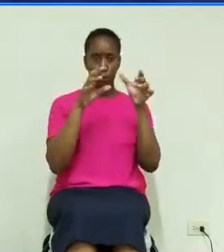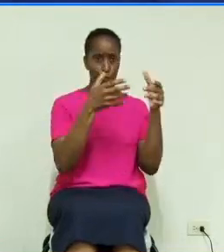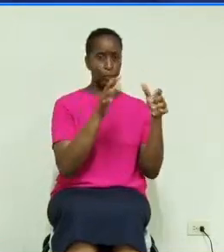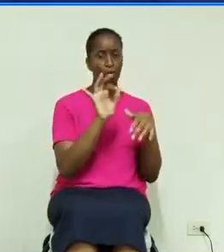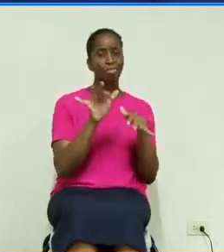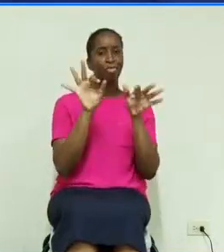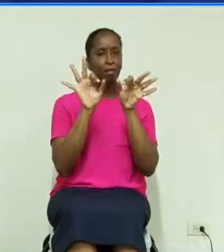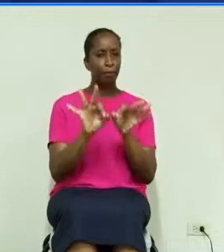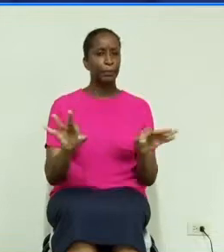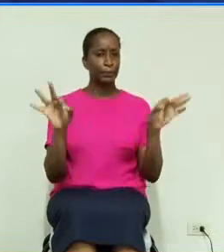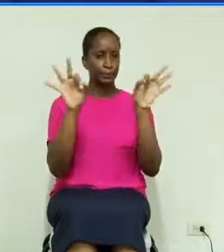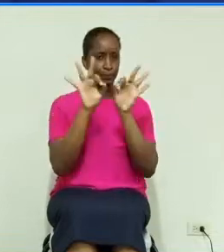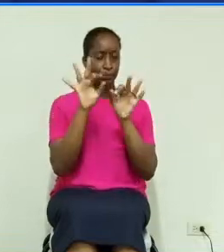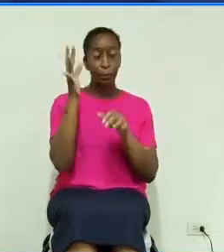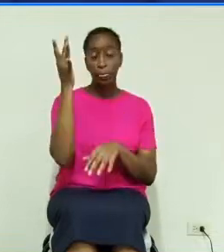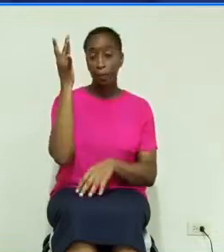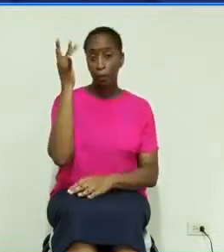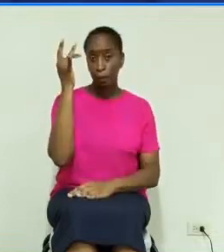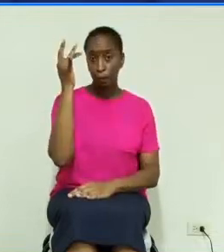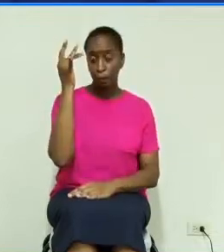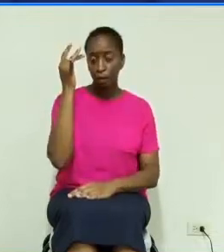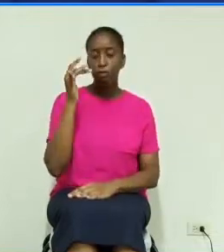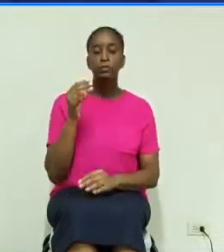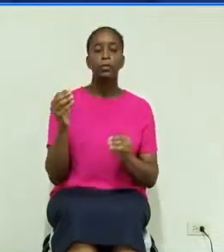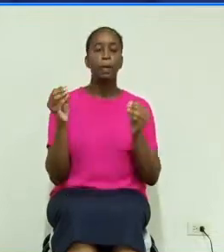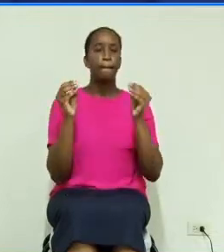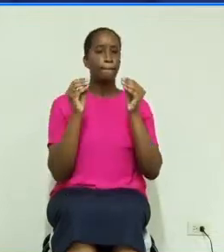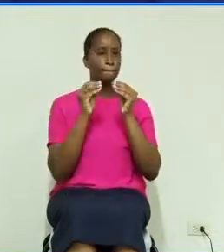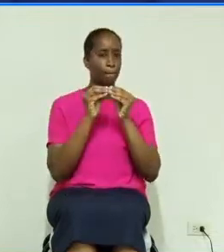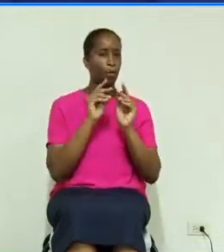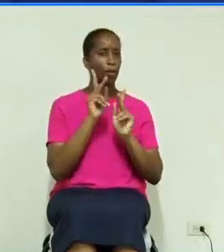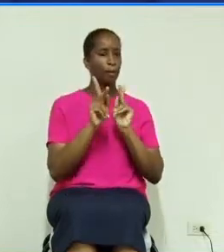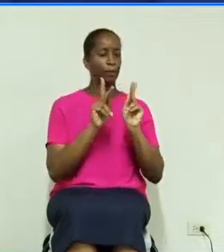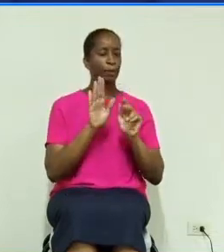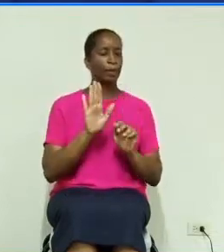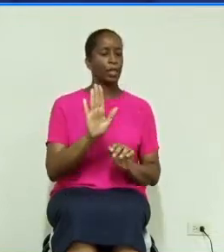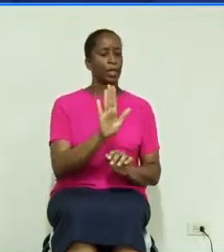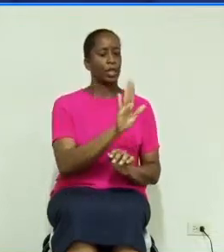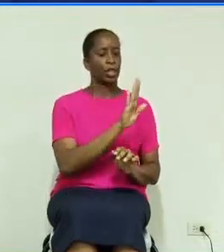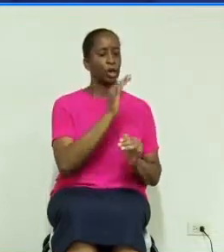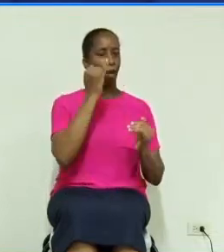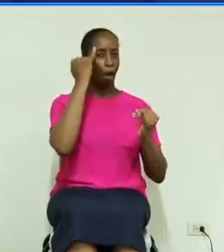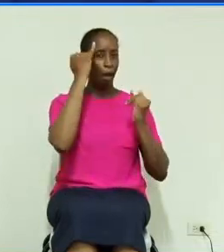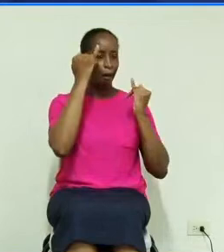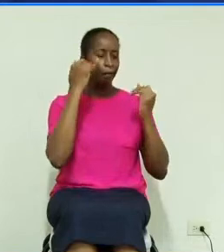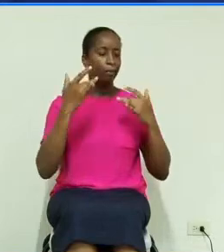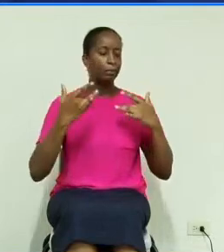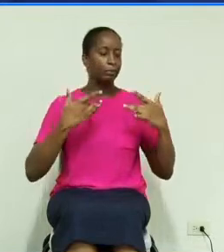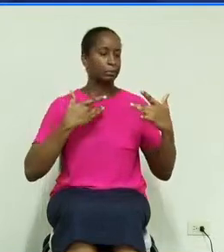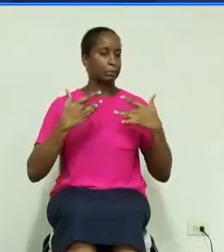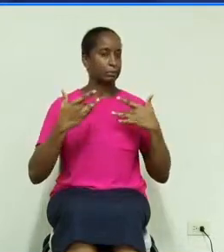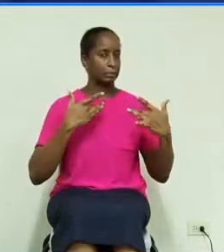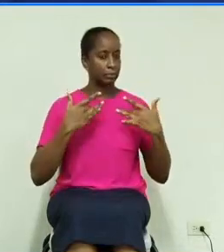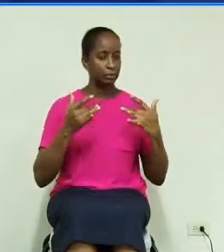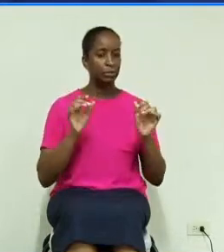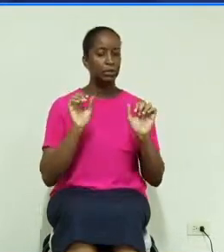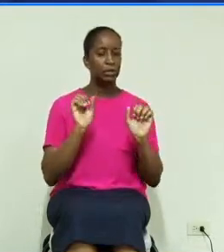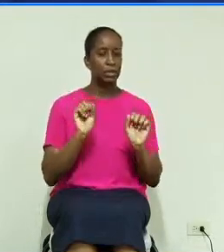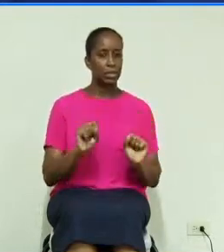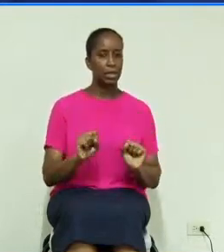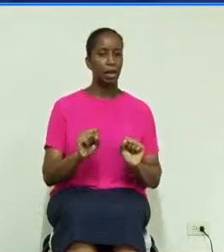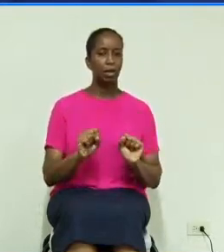particularly interested in the diversity issue in our legislature in relation to gender, and we would have